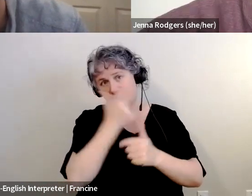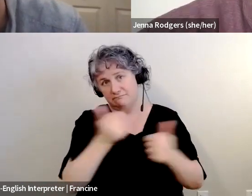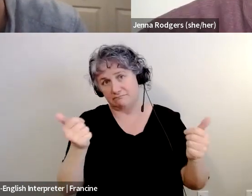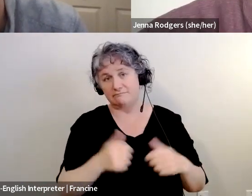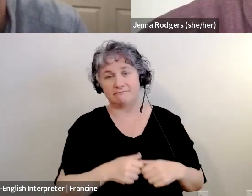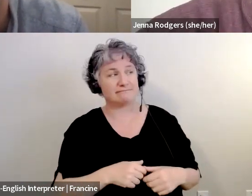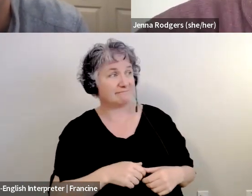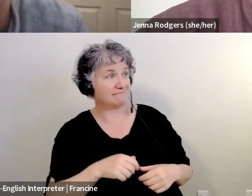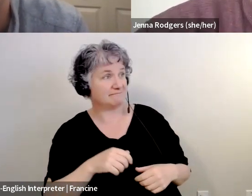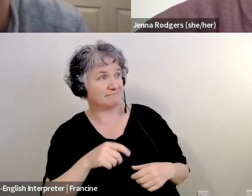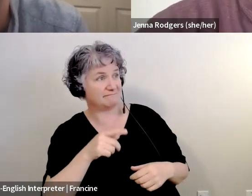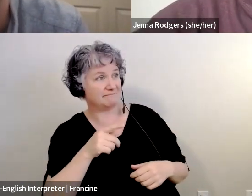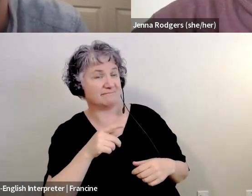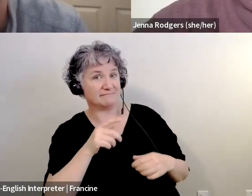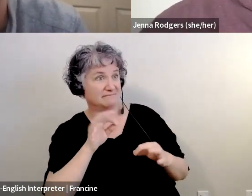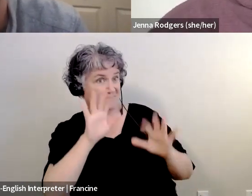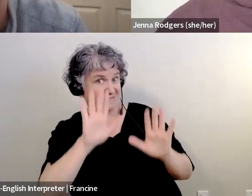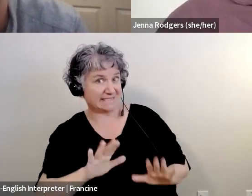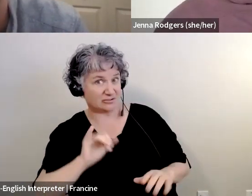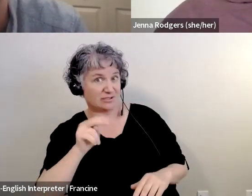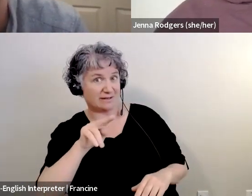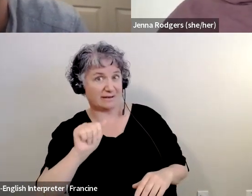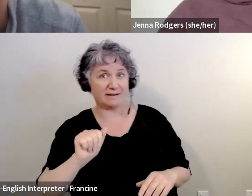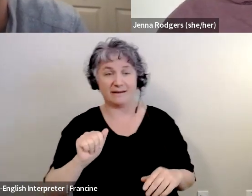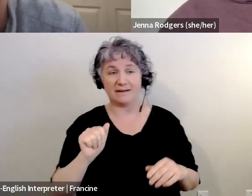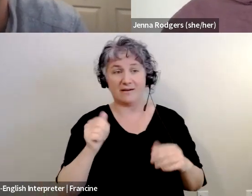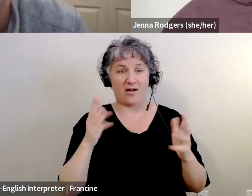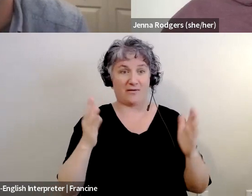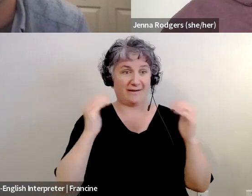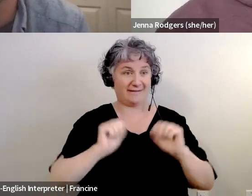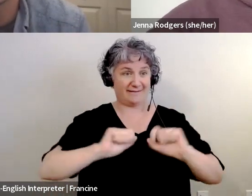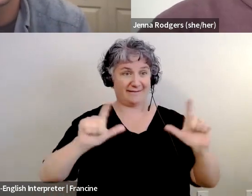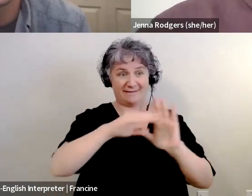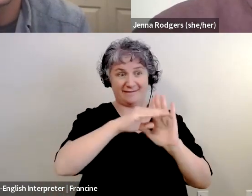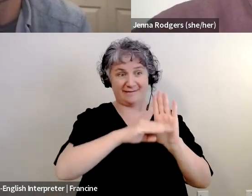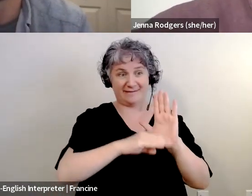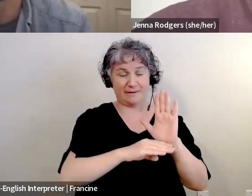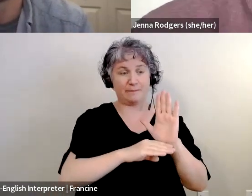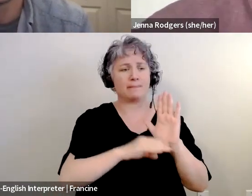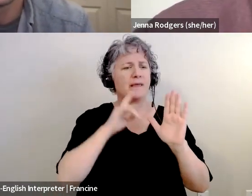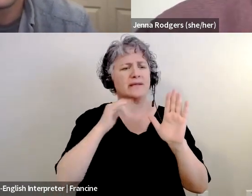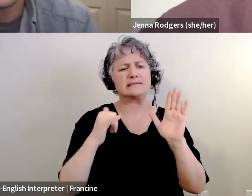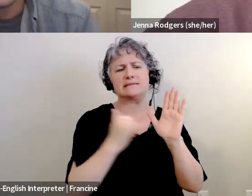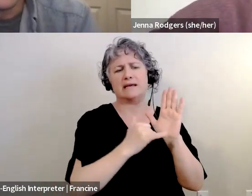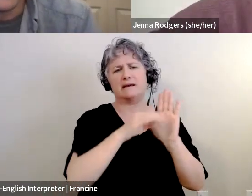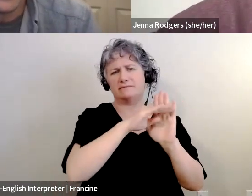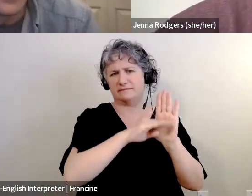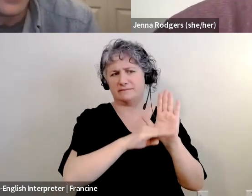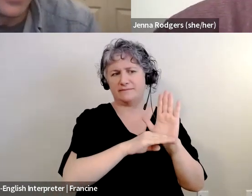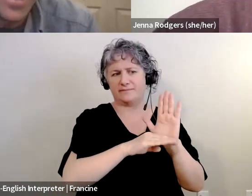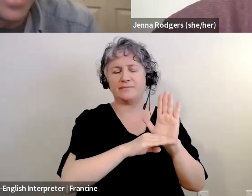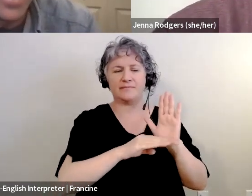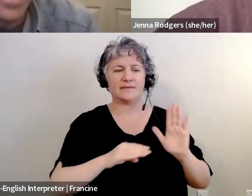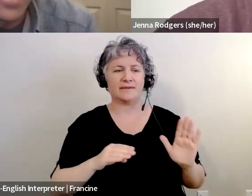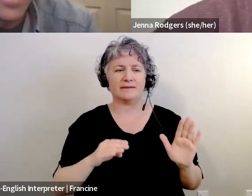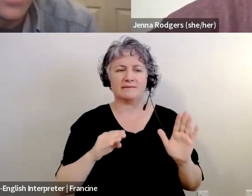Fantastic. Yeah, great. And it's great to see that we've already moved on to the agenda slide. I think we want to stay on that agenda slide. Thank